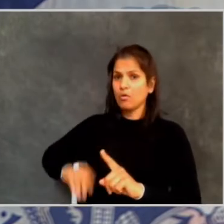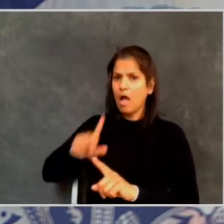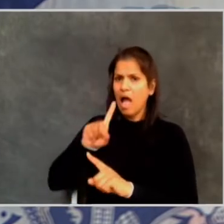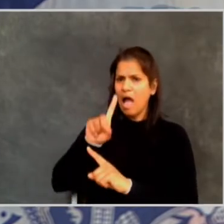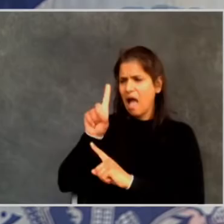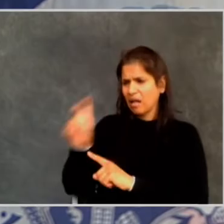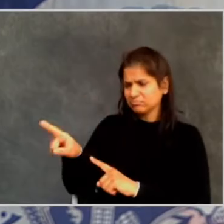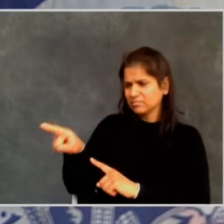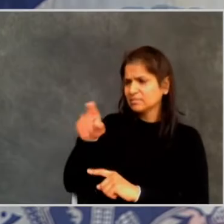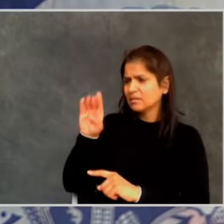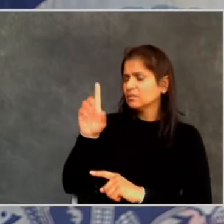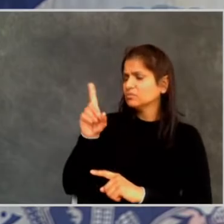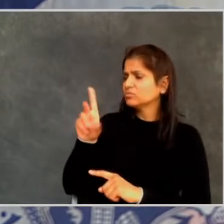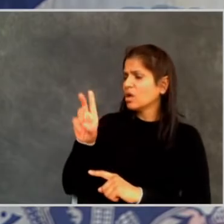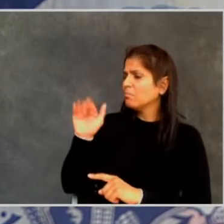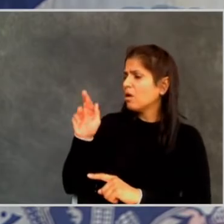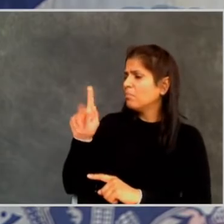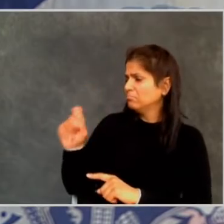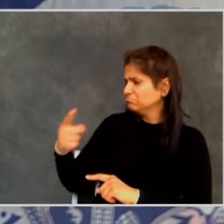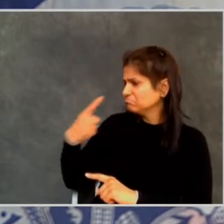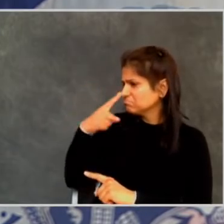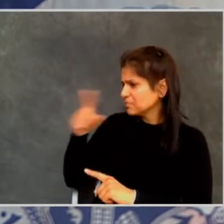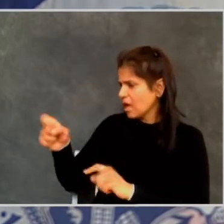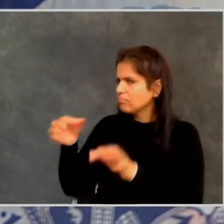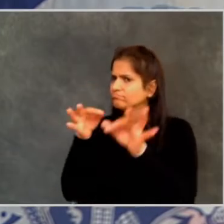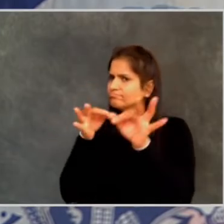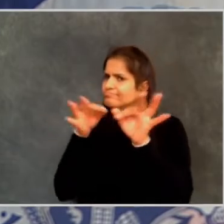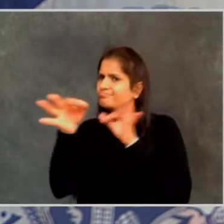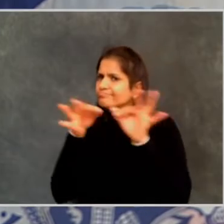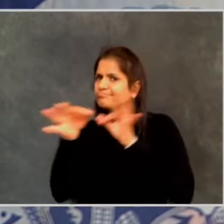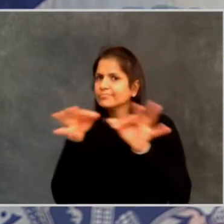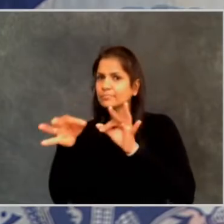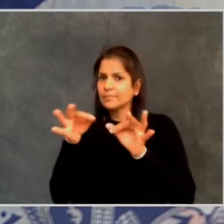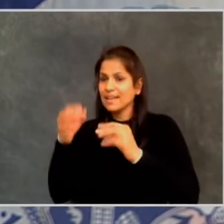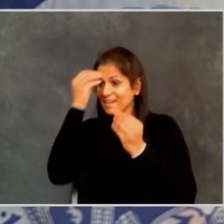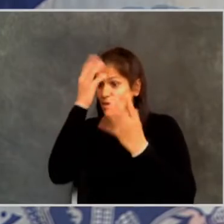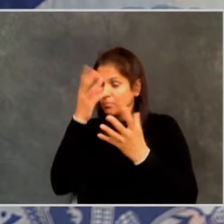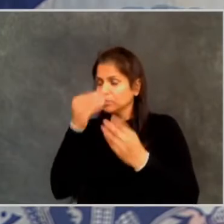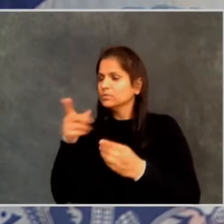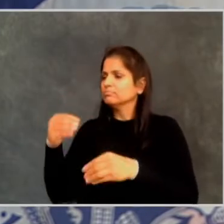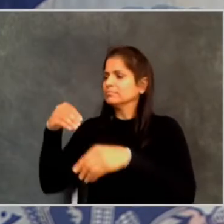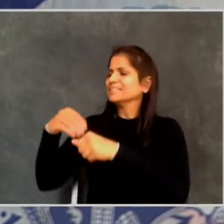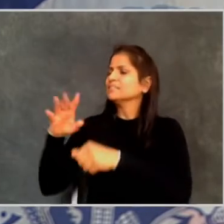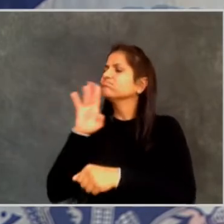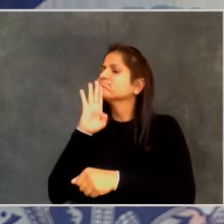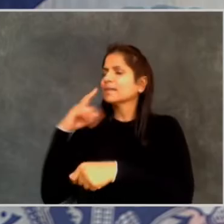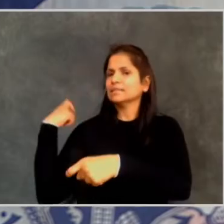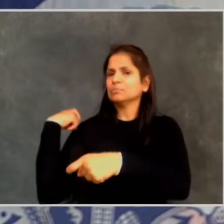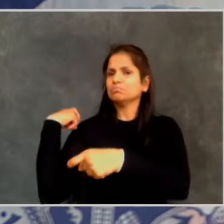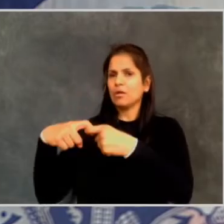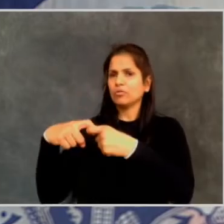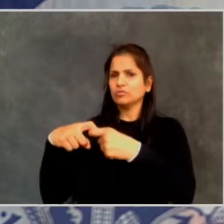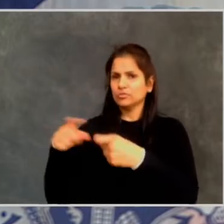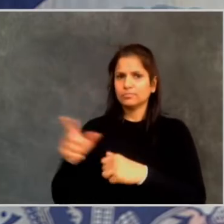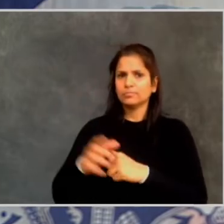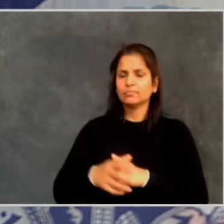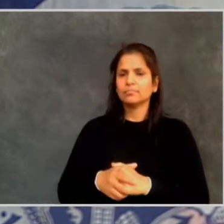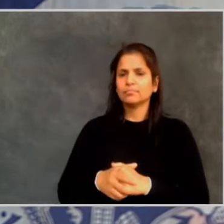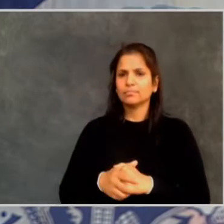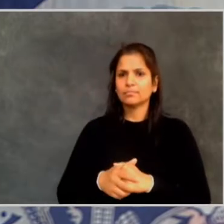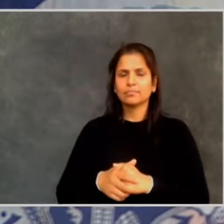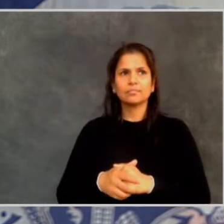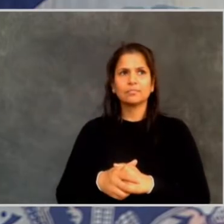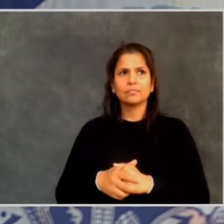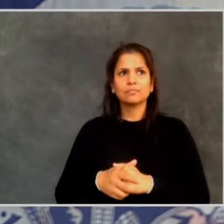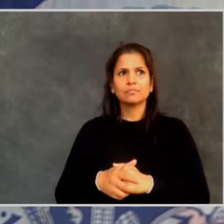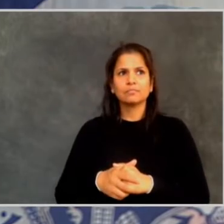the campaign a little bit more, which we're just putting together now. Let's stay there, and we'll do that. And if you can,